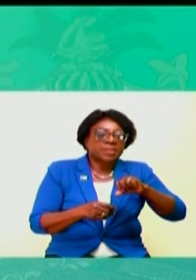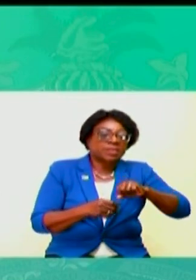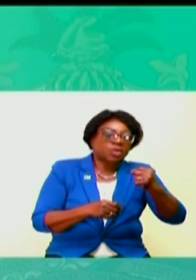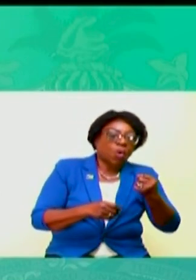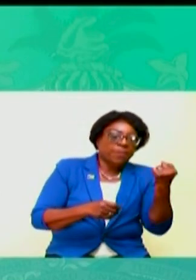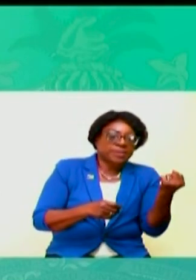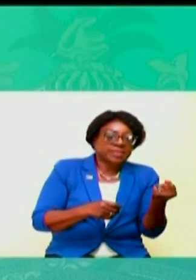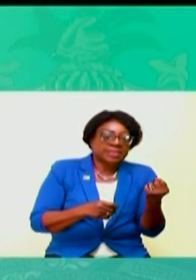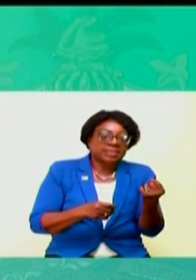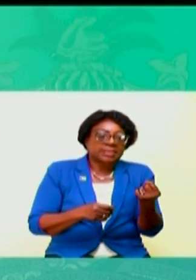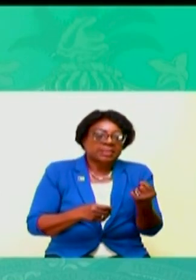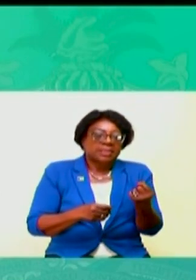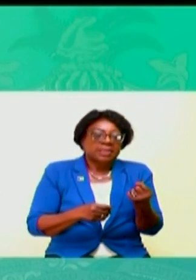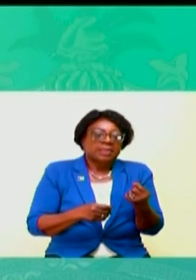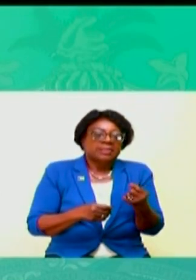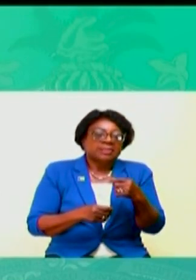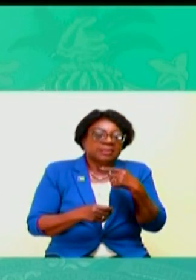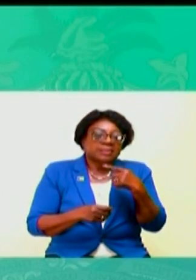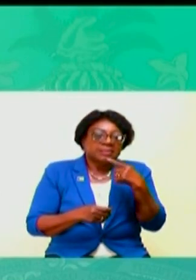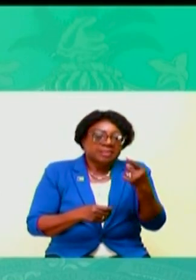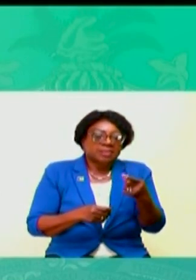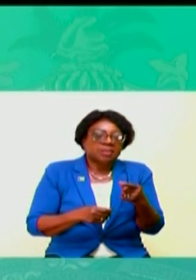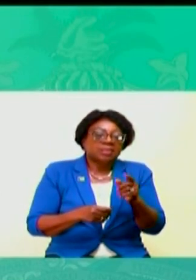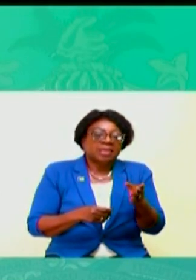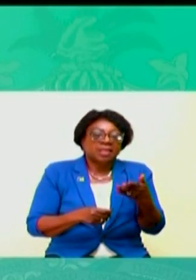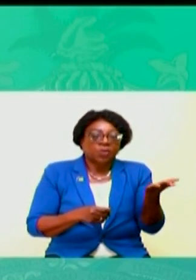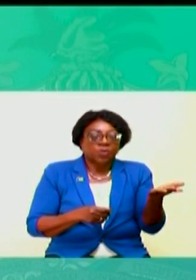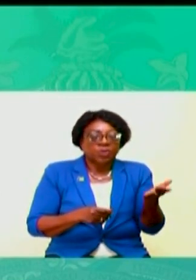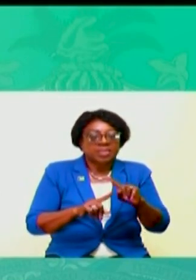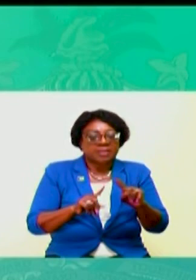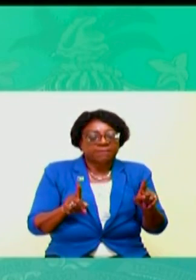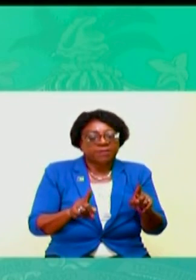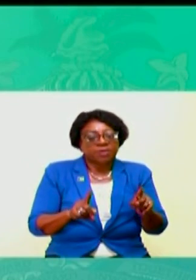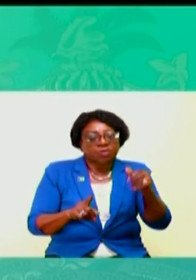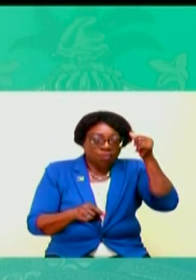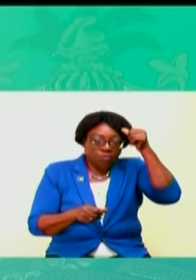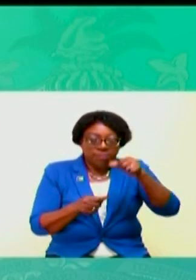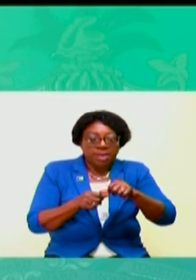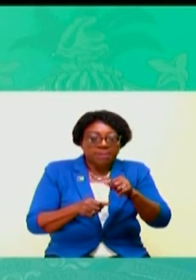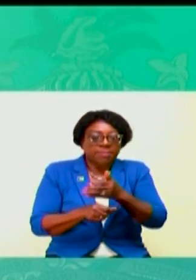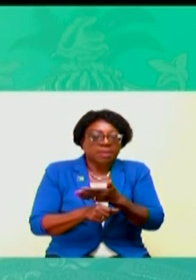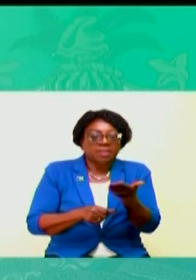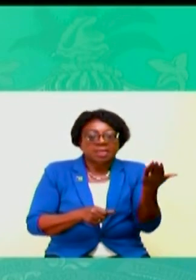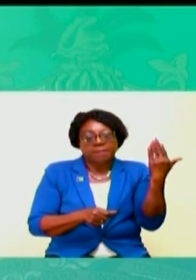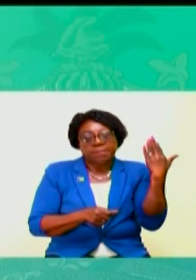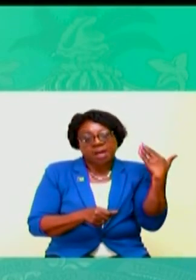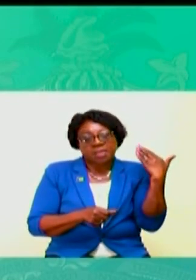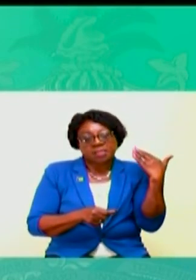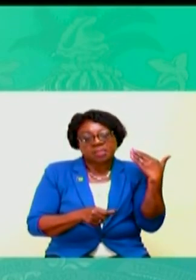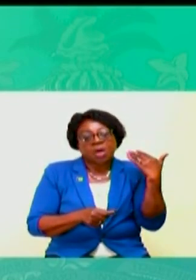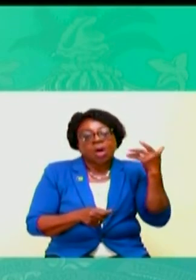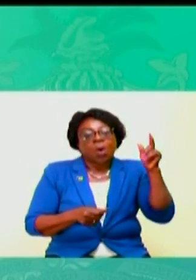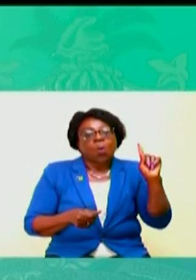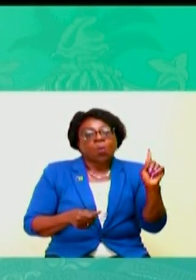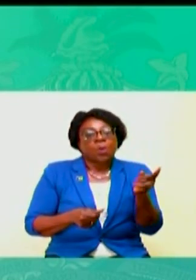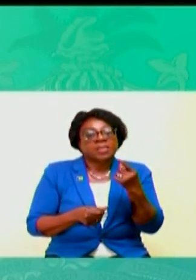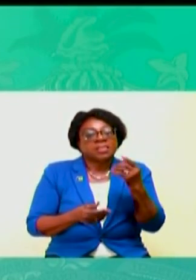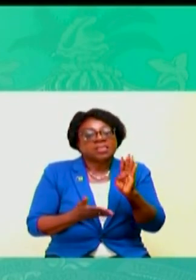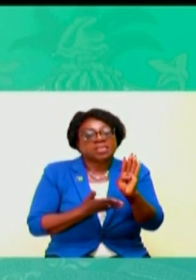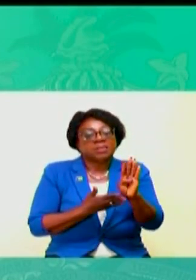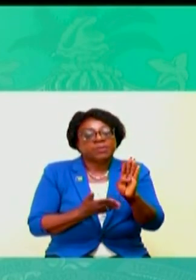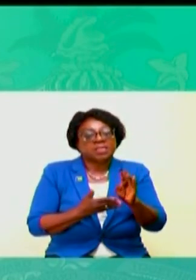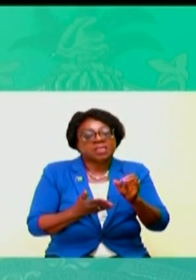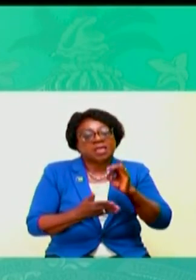clue, remember their track record. Whilst this budget is forward-thinking and